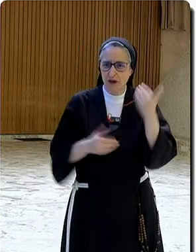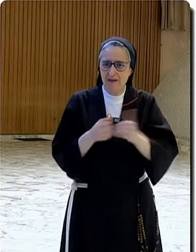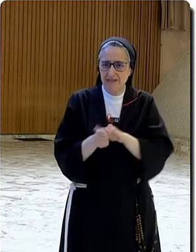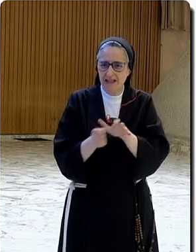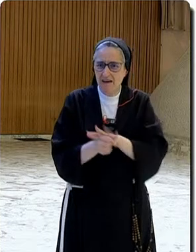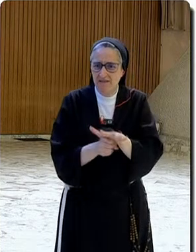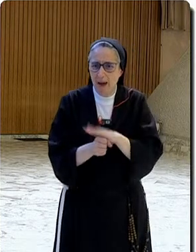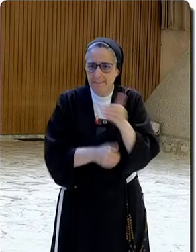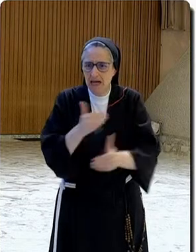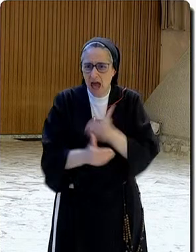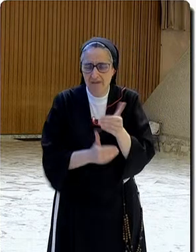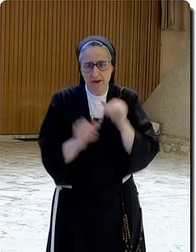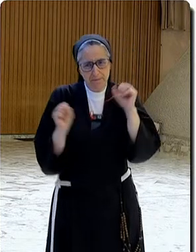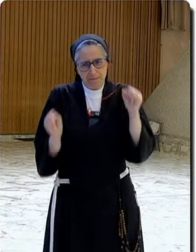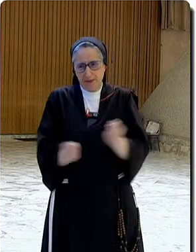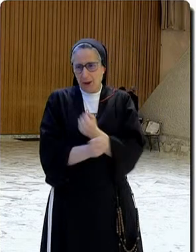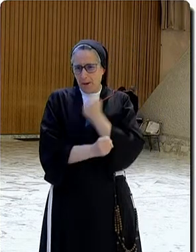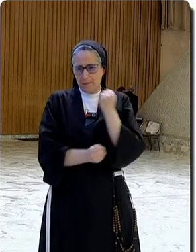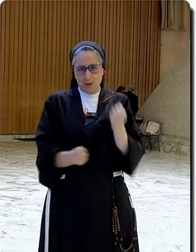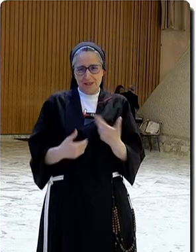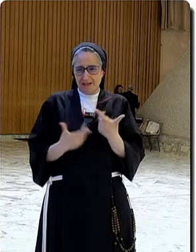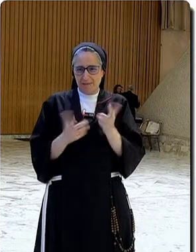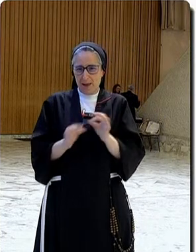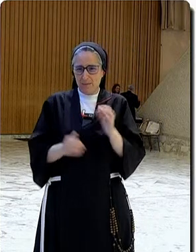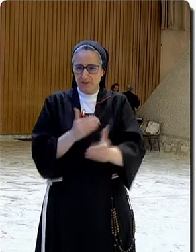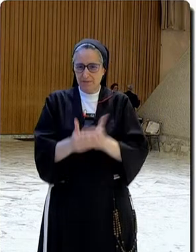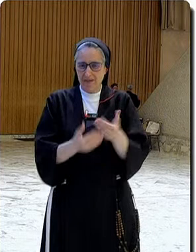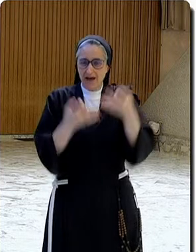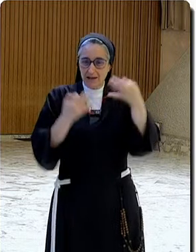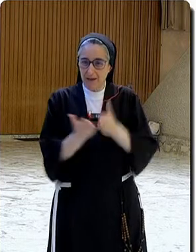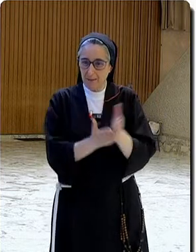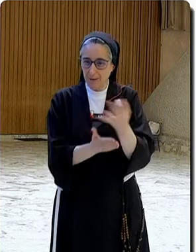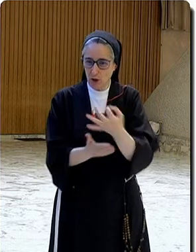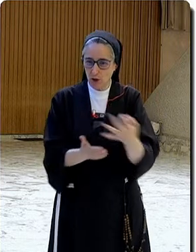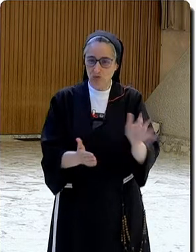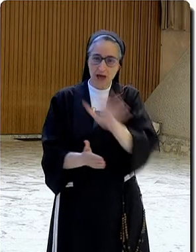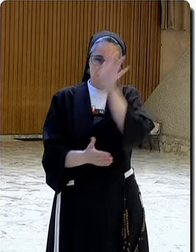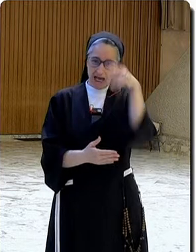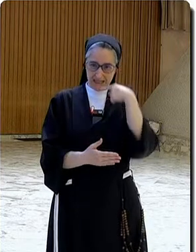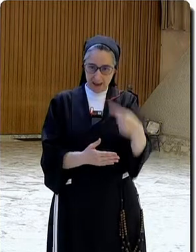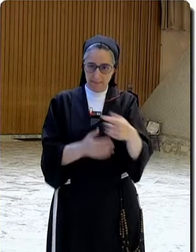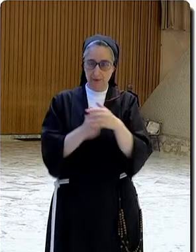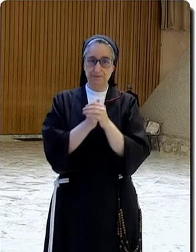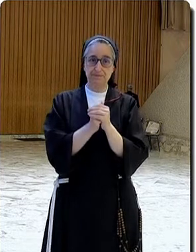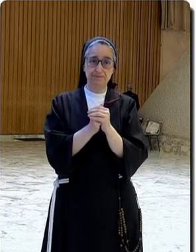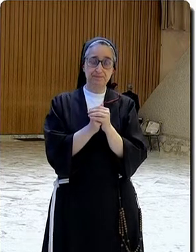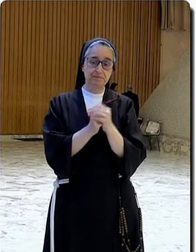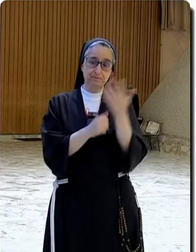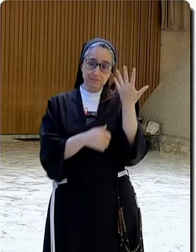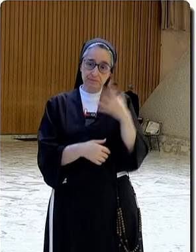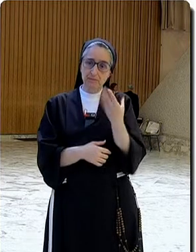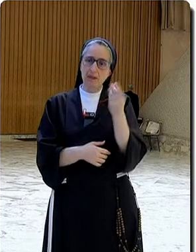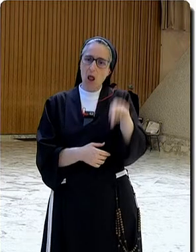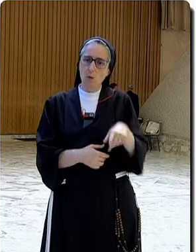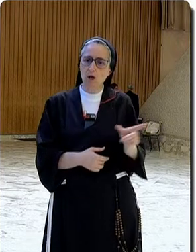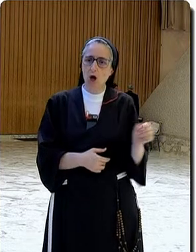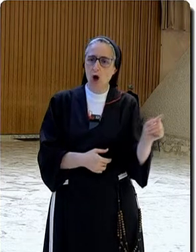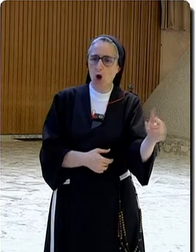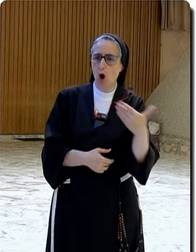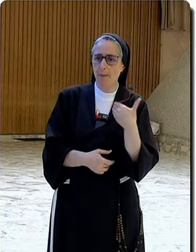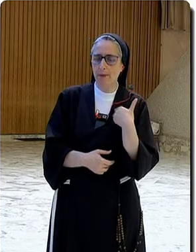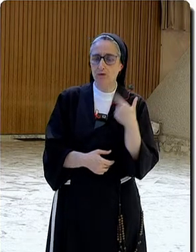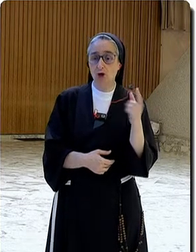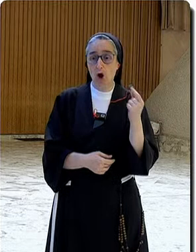to develop and move upwards. For example, we have met many couples who were going through